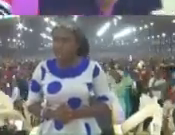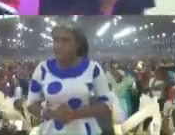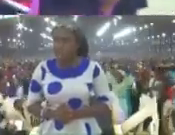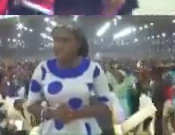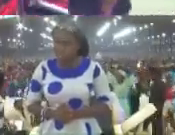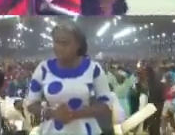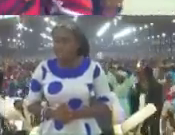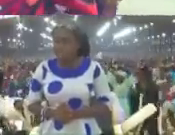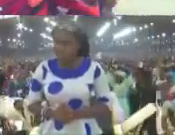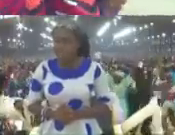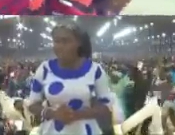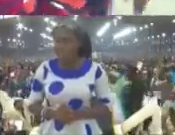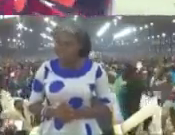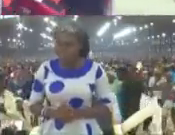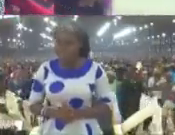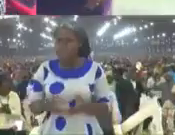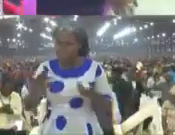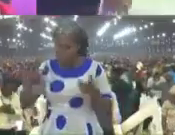Remember me tonight, Lord.